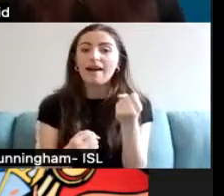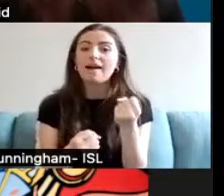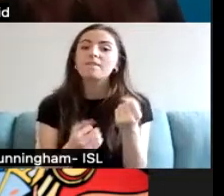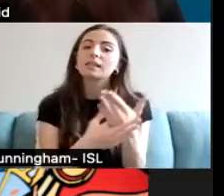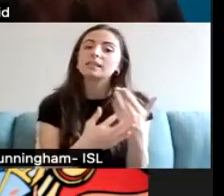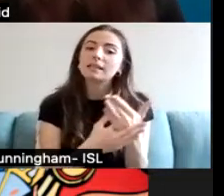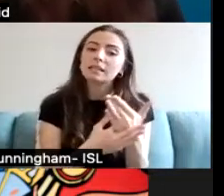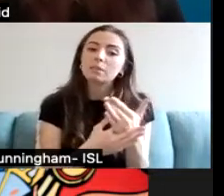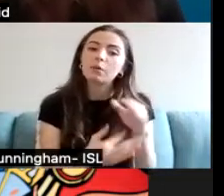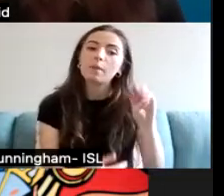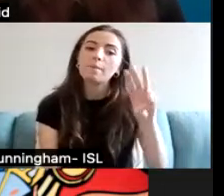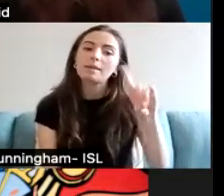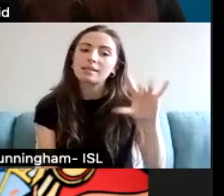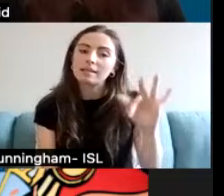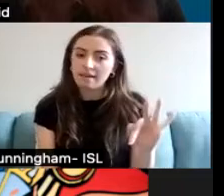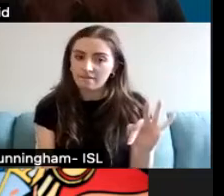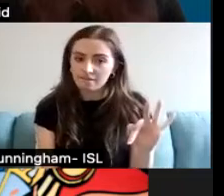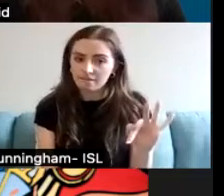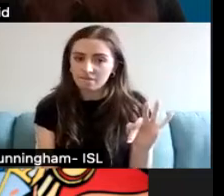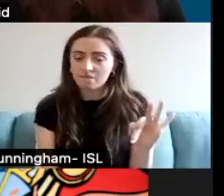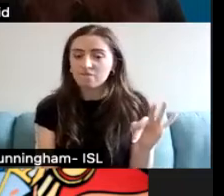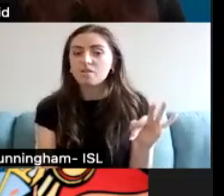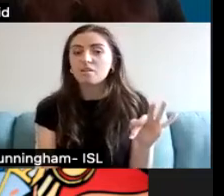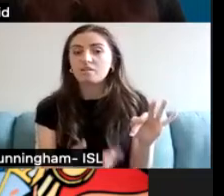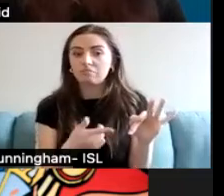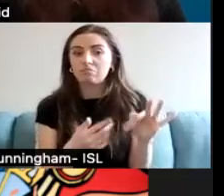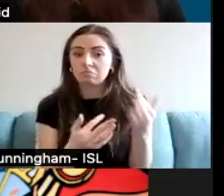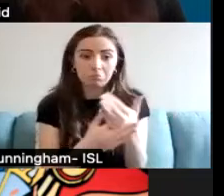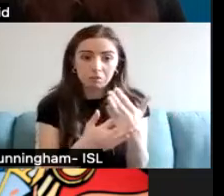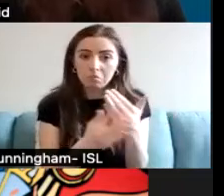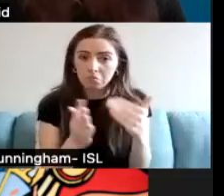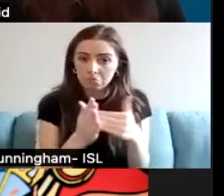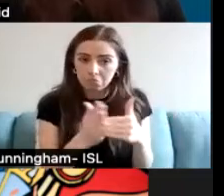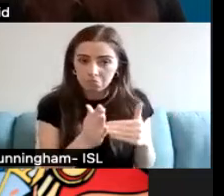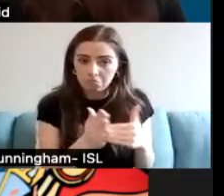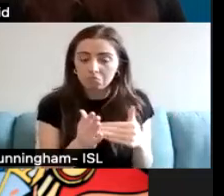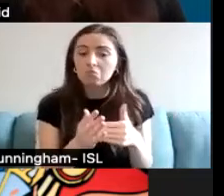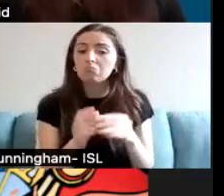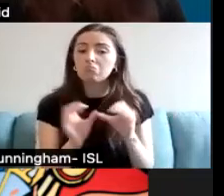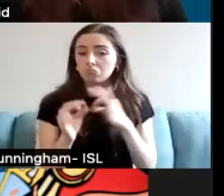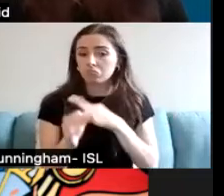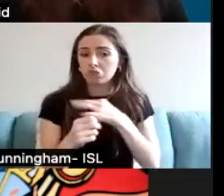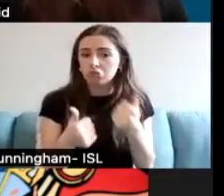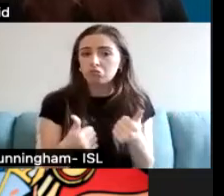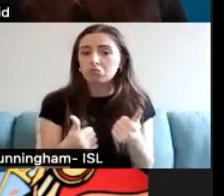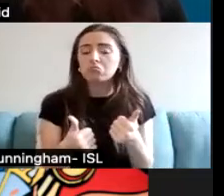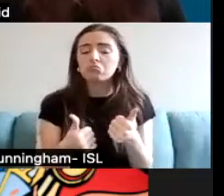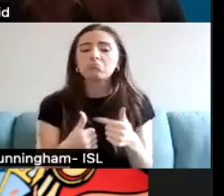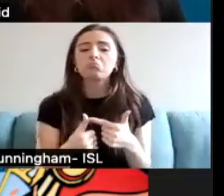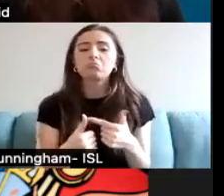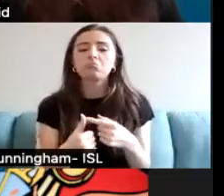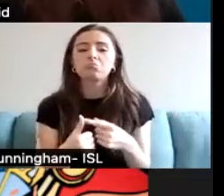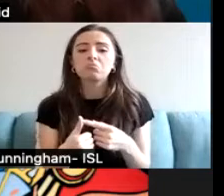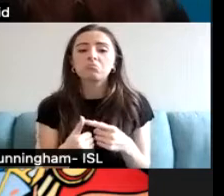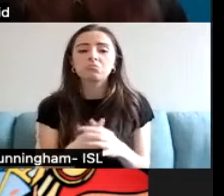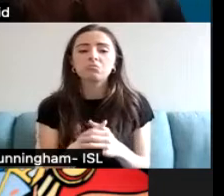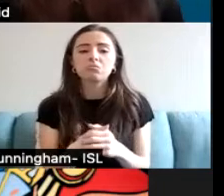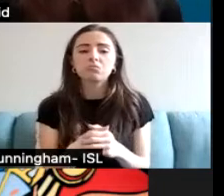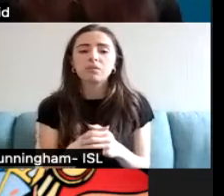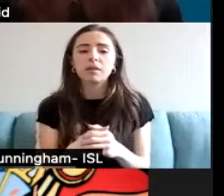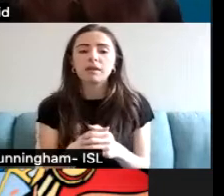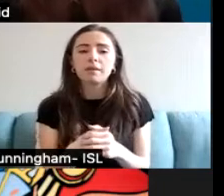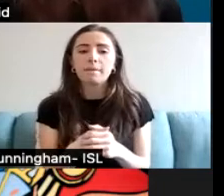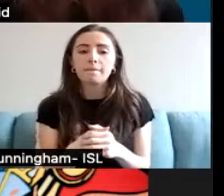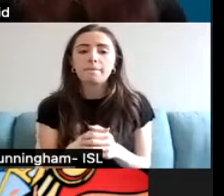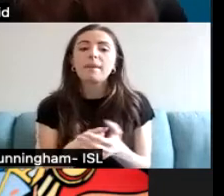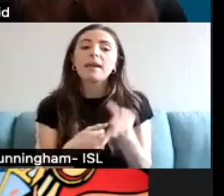and there are a number of advantages to having an accessible document for your communications. So if I go through